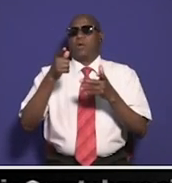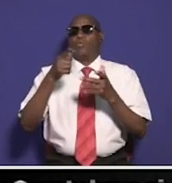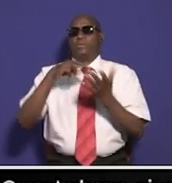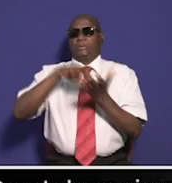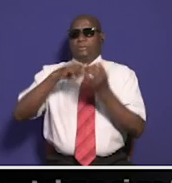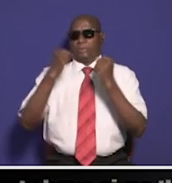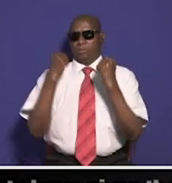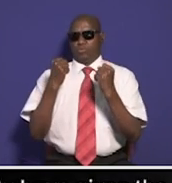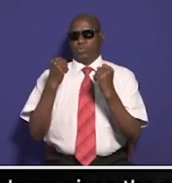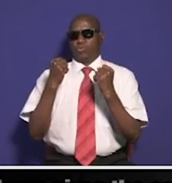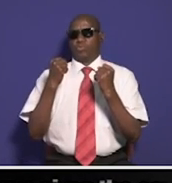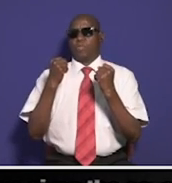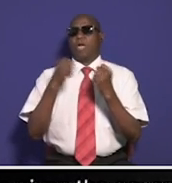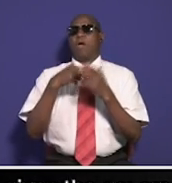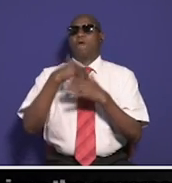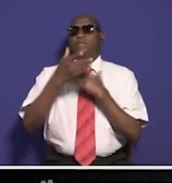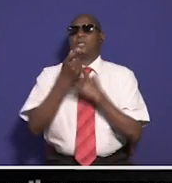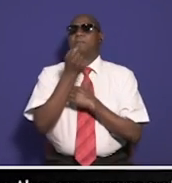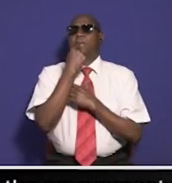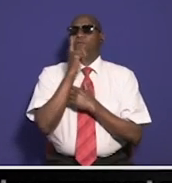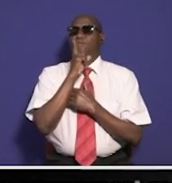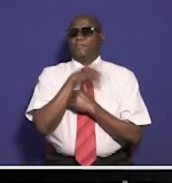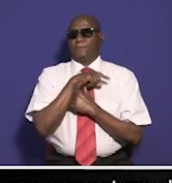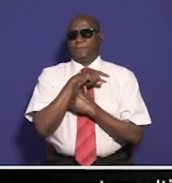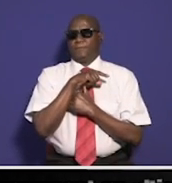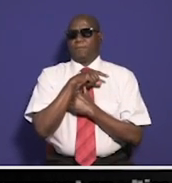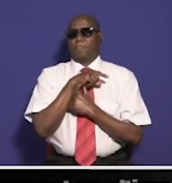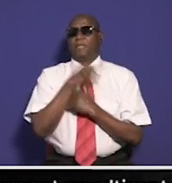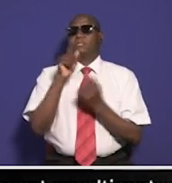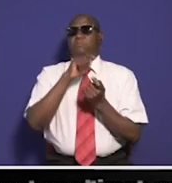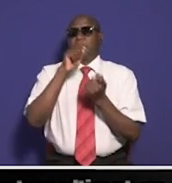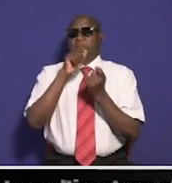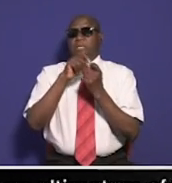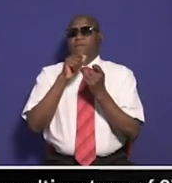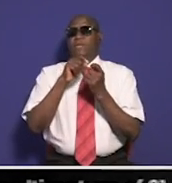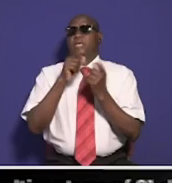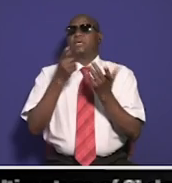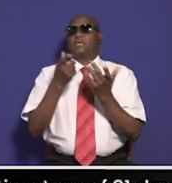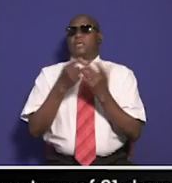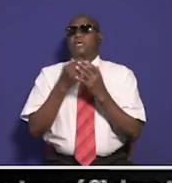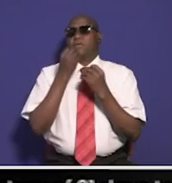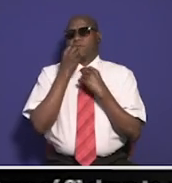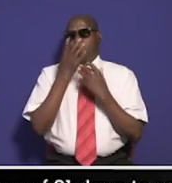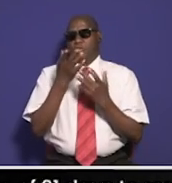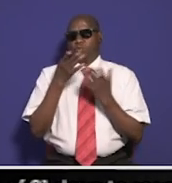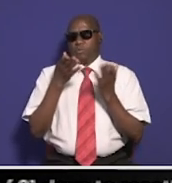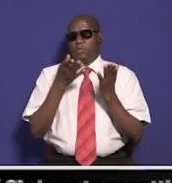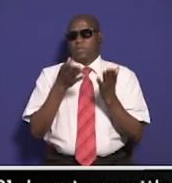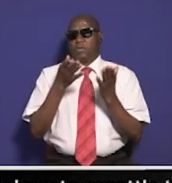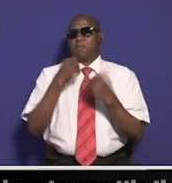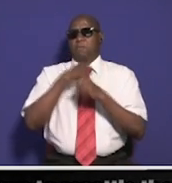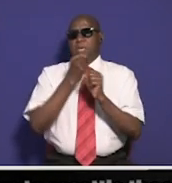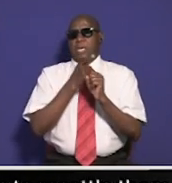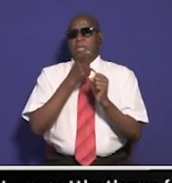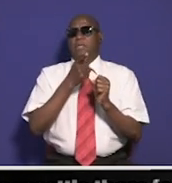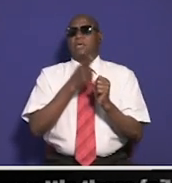condition after receiving medical attention. Specific details regarding what might have caused Bronny James's cardiac